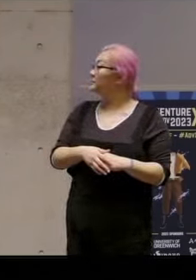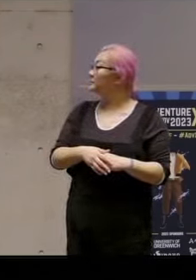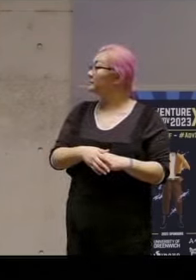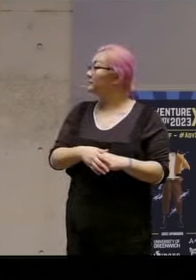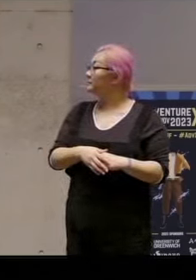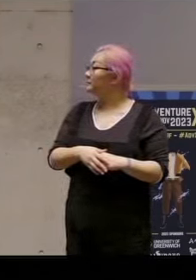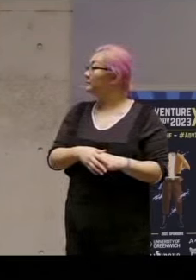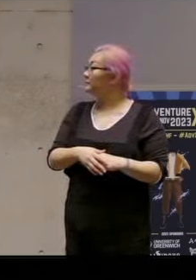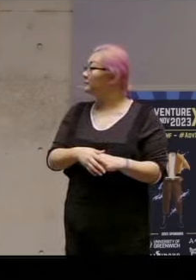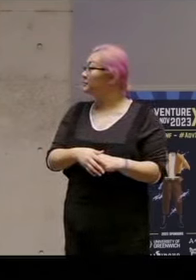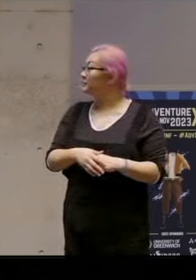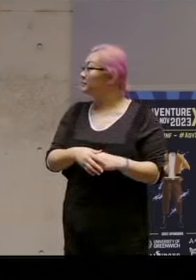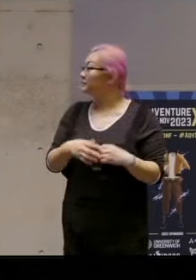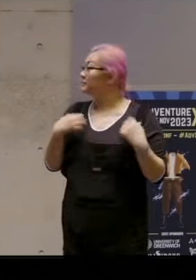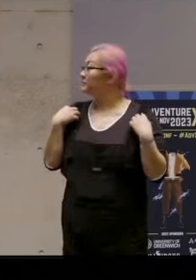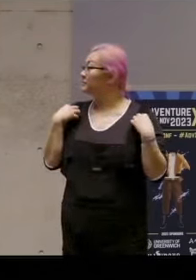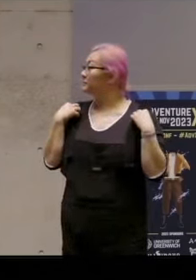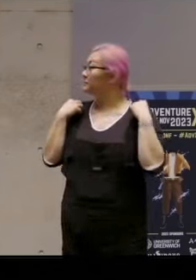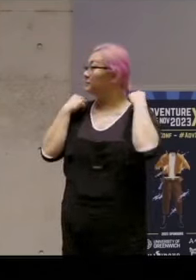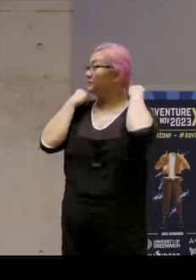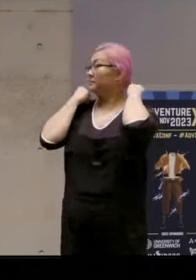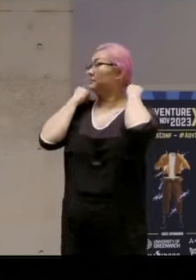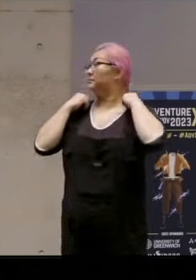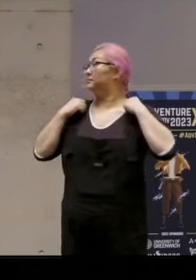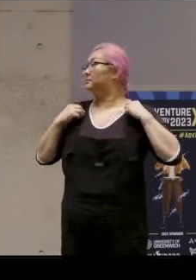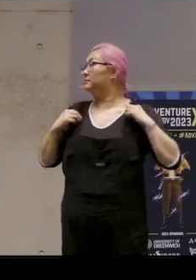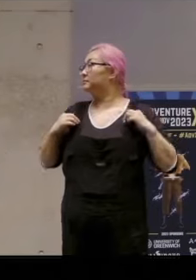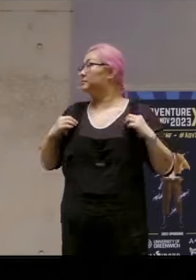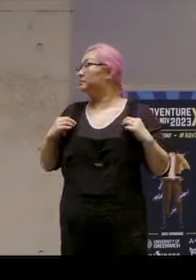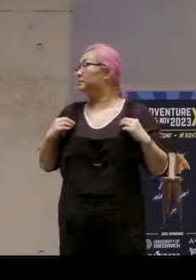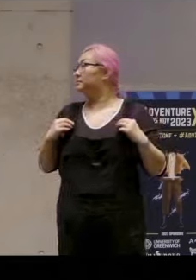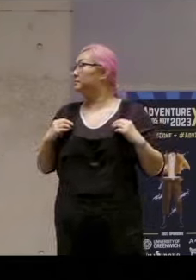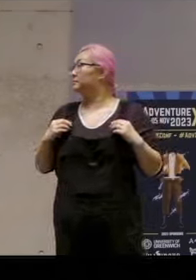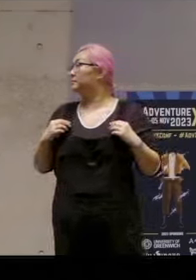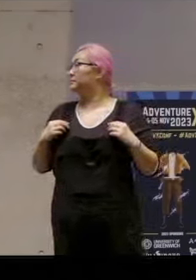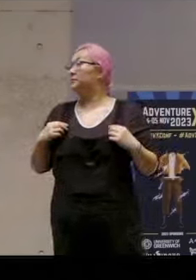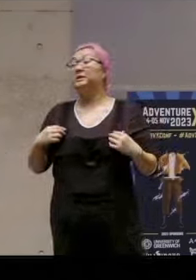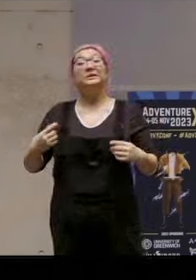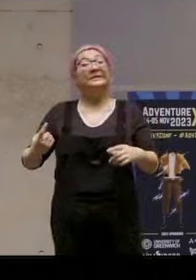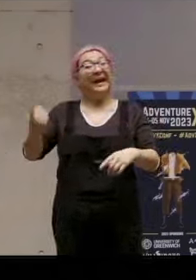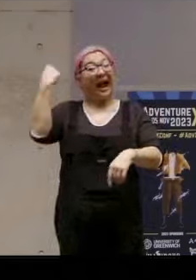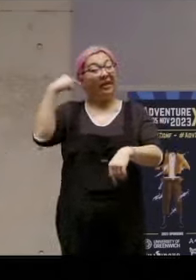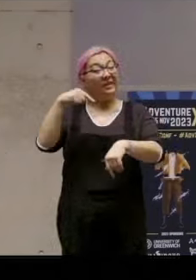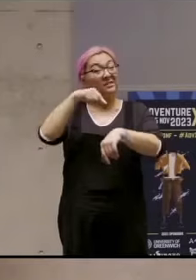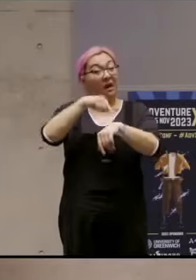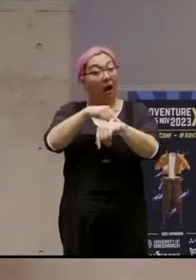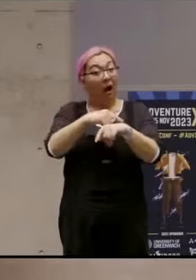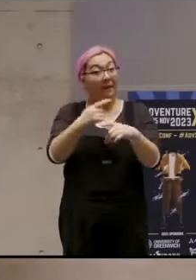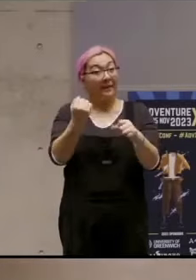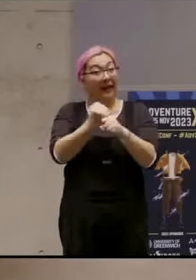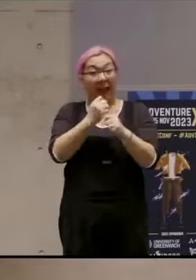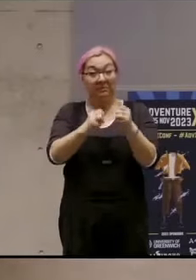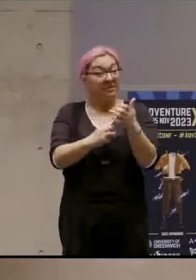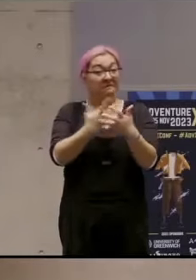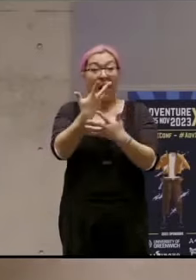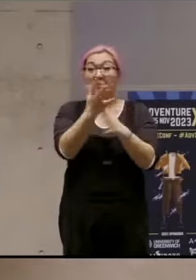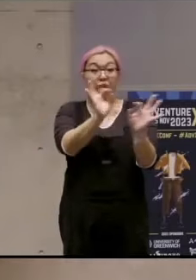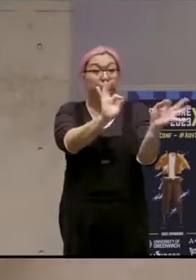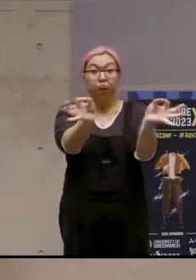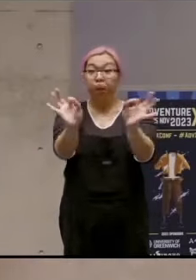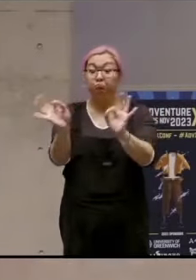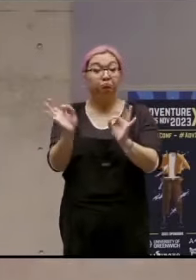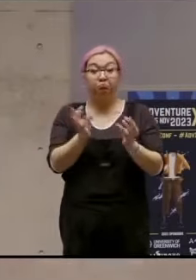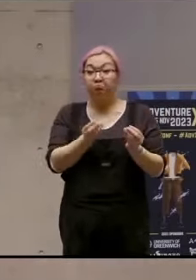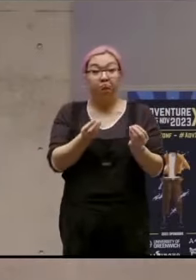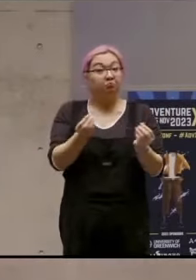almost non-existent game development scene, Ward amazed us by its tense sci-fi atmosphere,